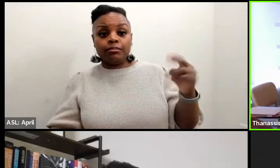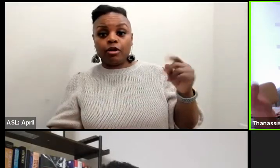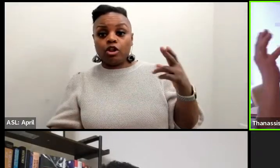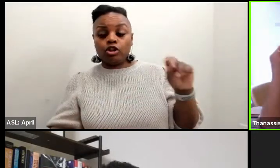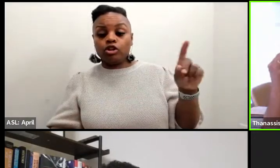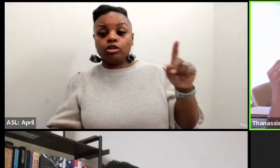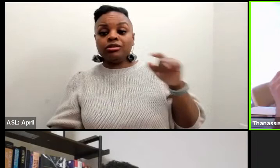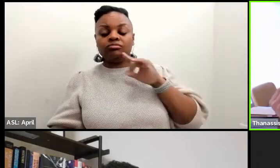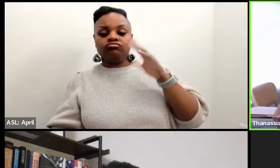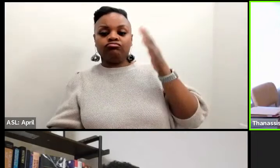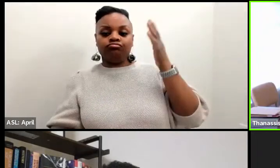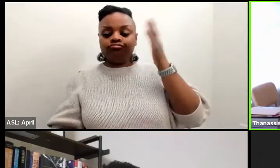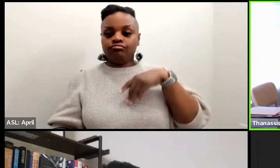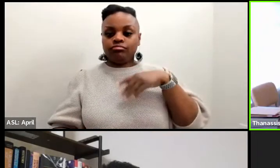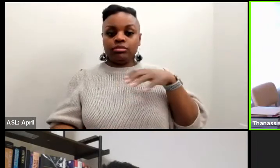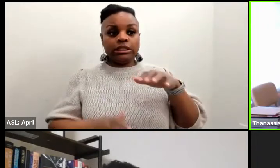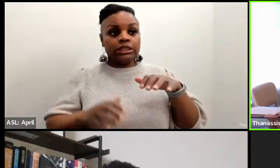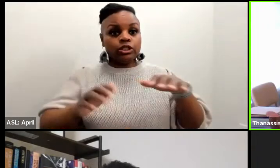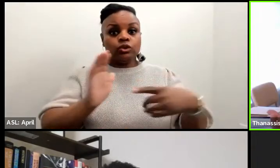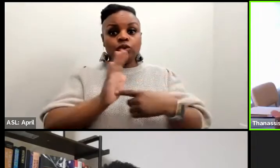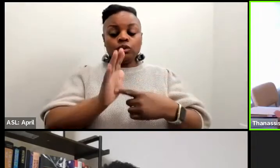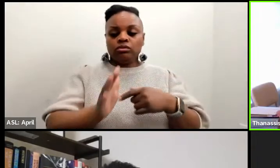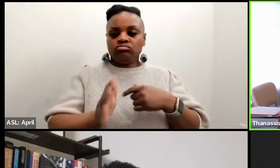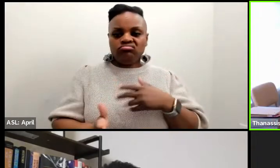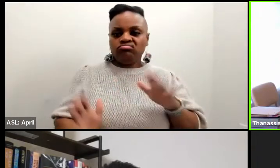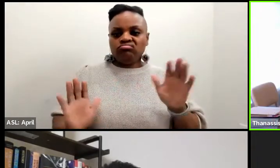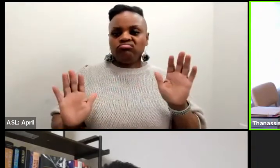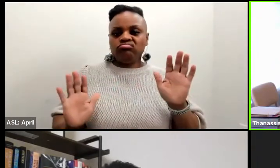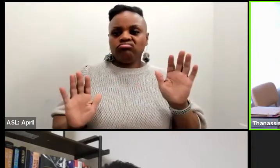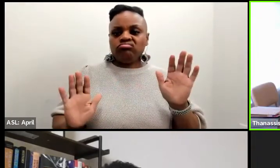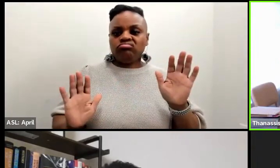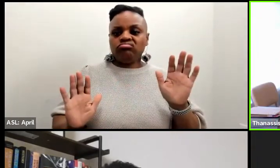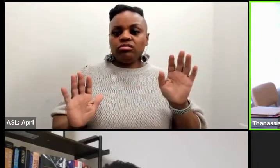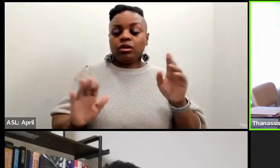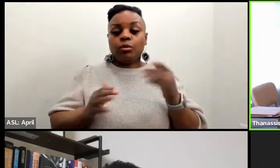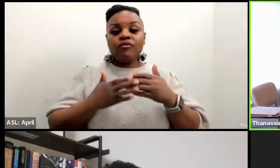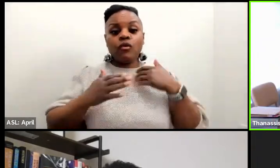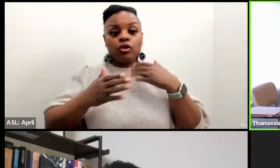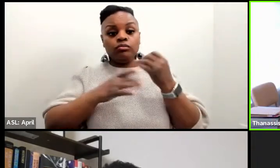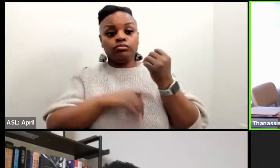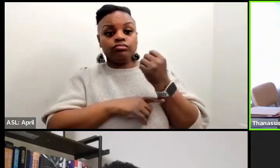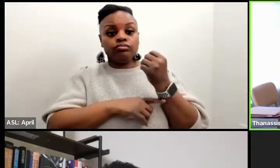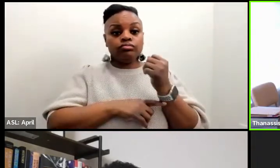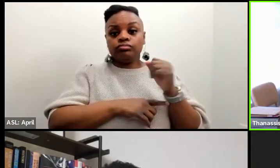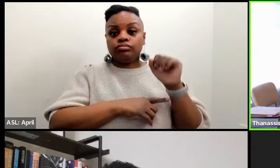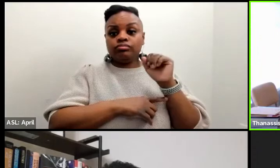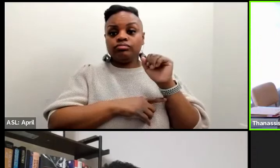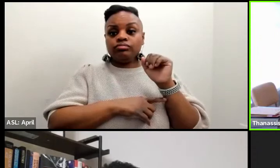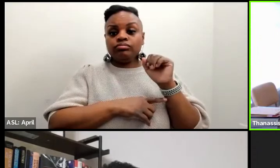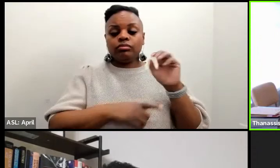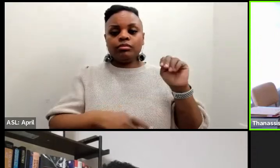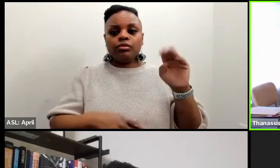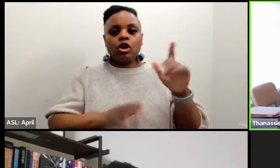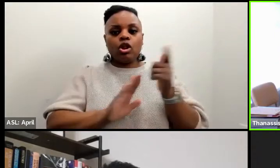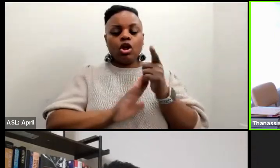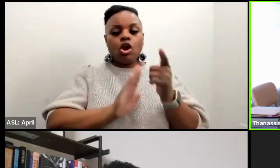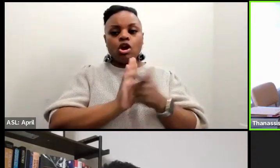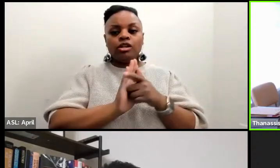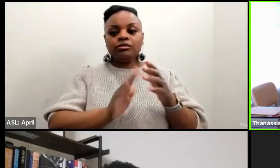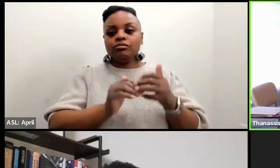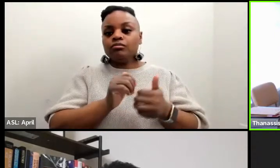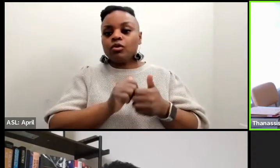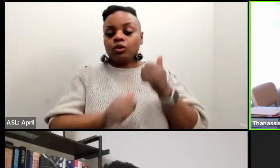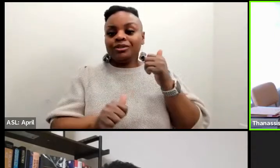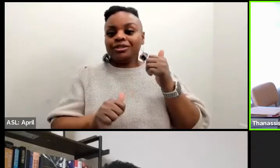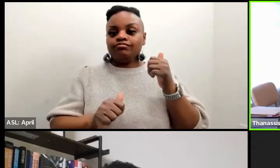or in pre-revolutionary times when it was, you know, the Brotherhood was the largest group able to mobilize groups